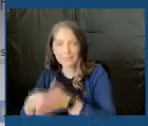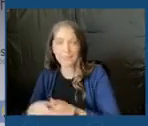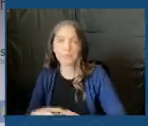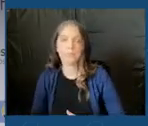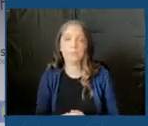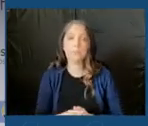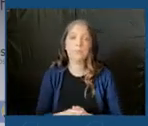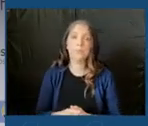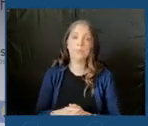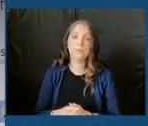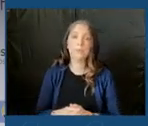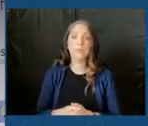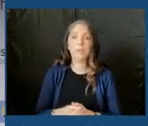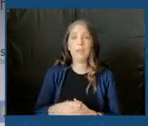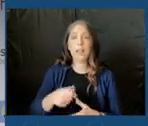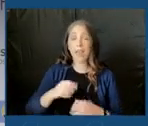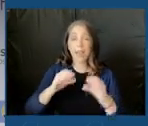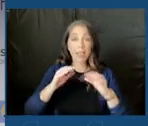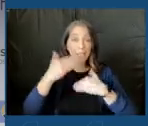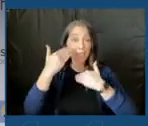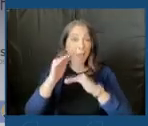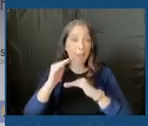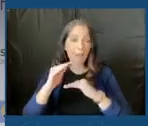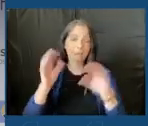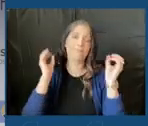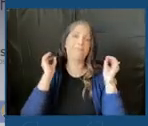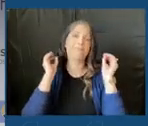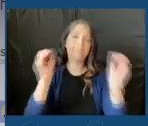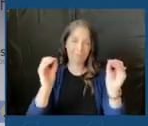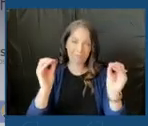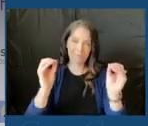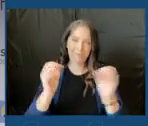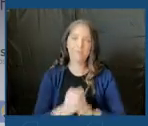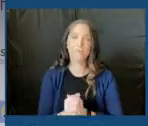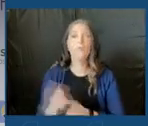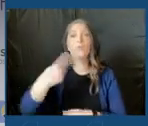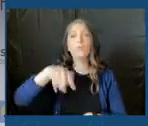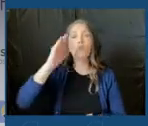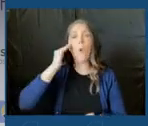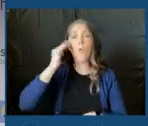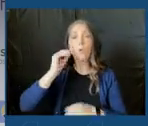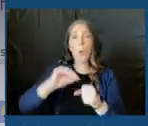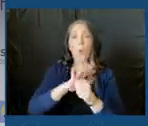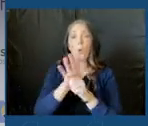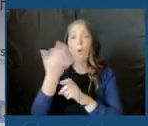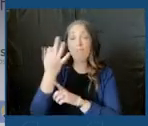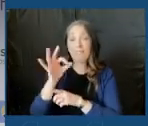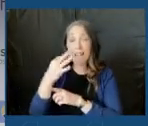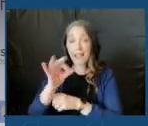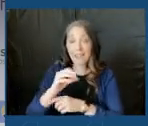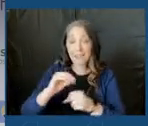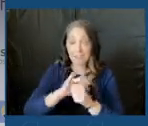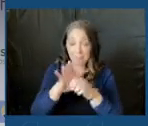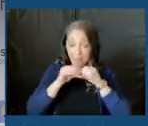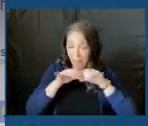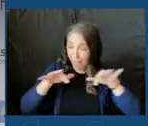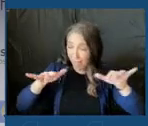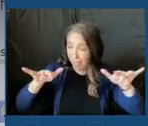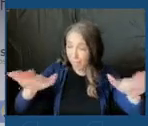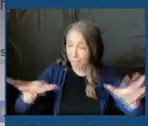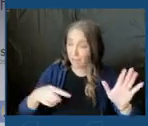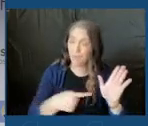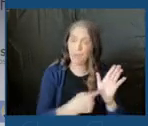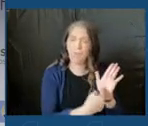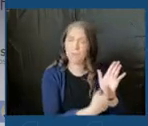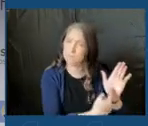knowledgeable workforce can achieve for their communities. As you all know, the COVID-19 pandemic laid bare the disparities and inequity